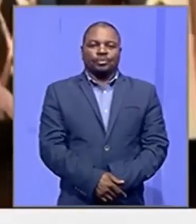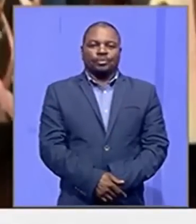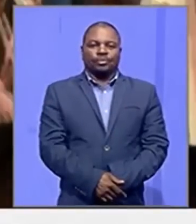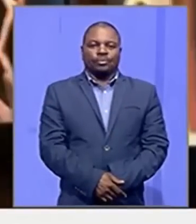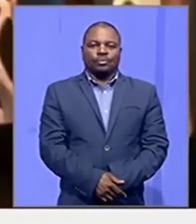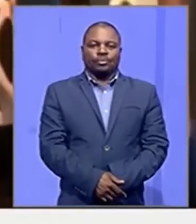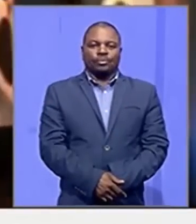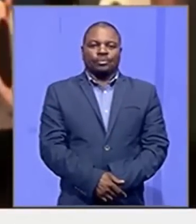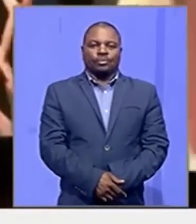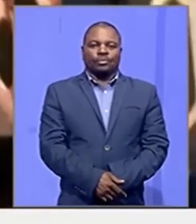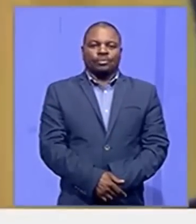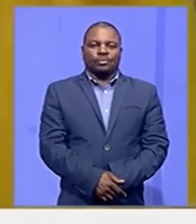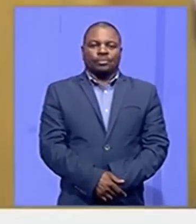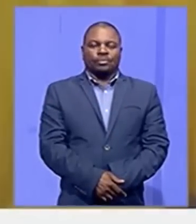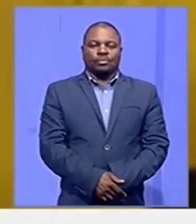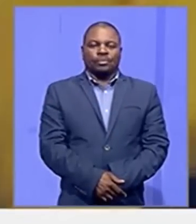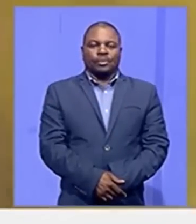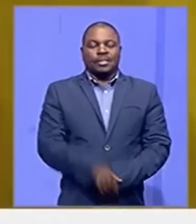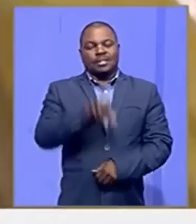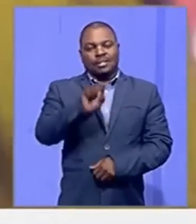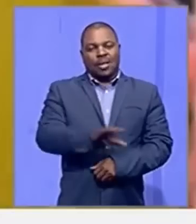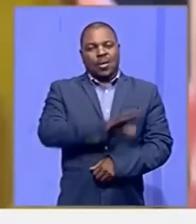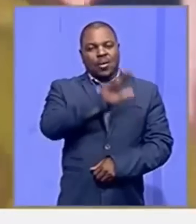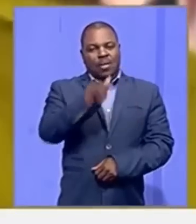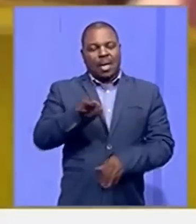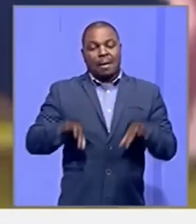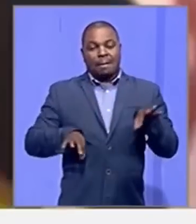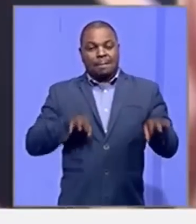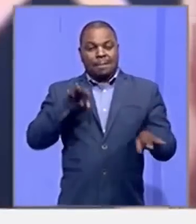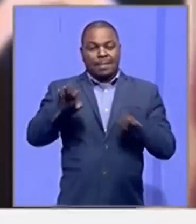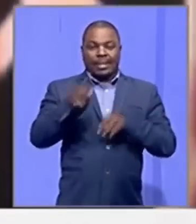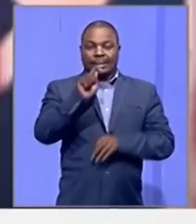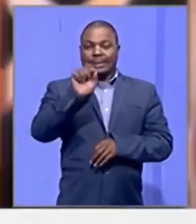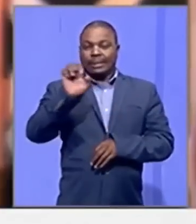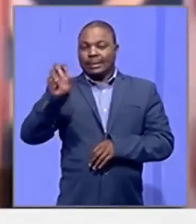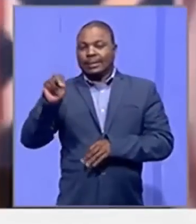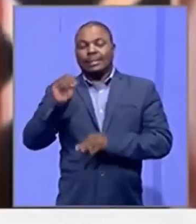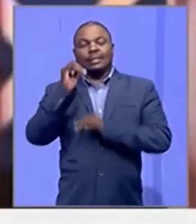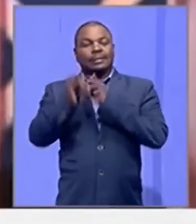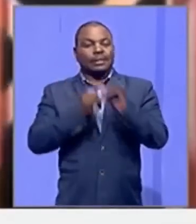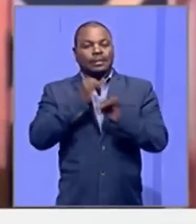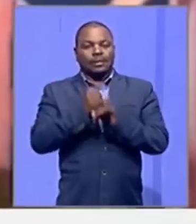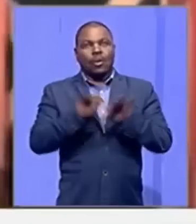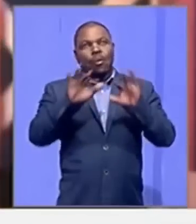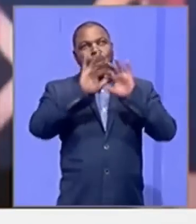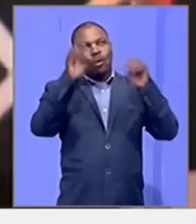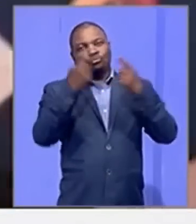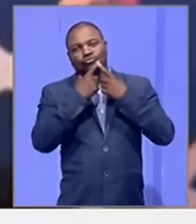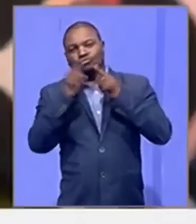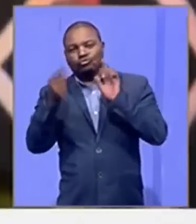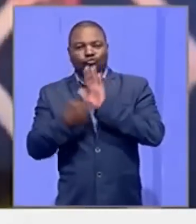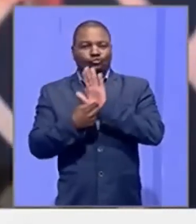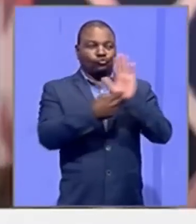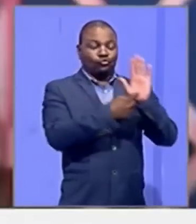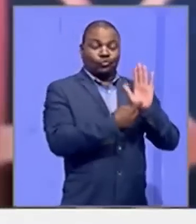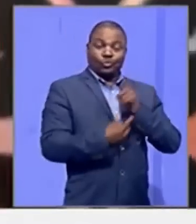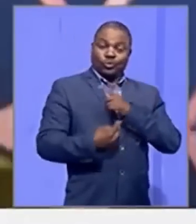Miss Teen International South Africa. O tsebagaditše Afrika Borwa go lefase phadišano ya